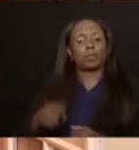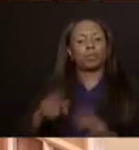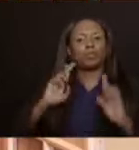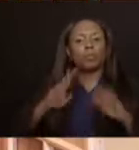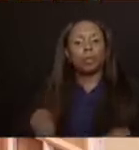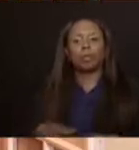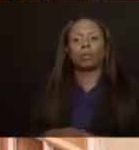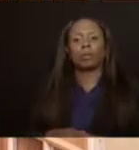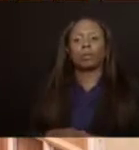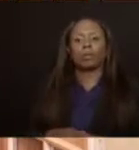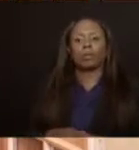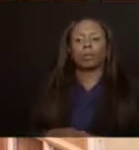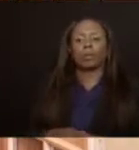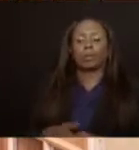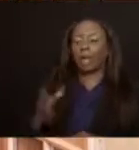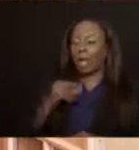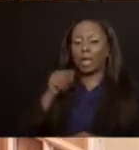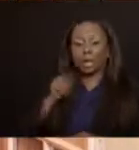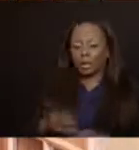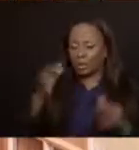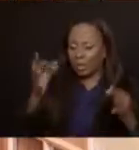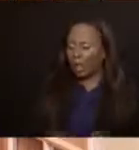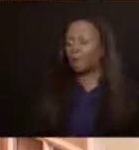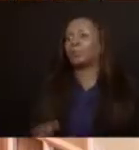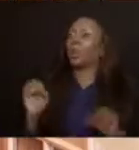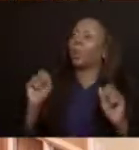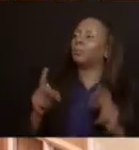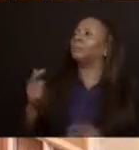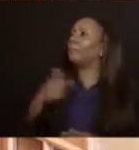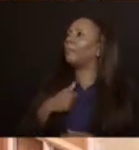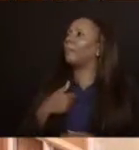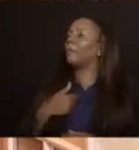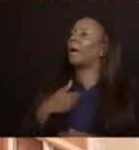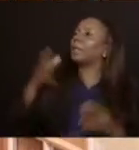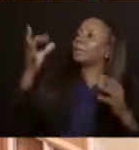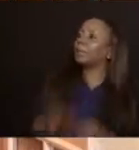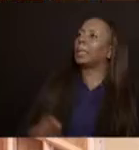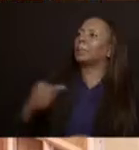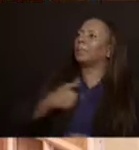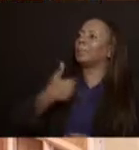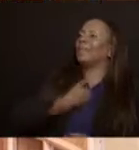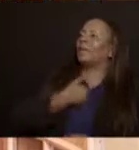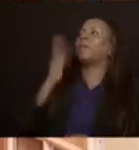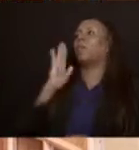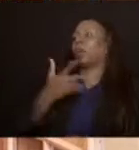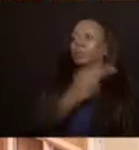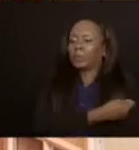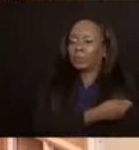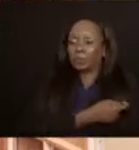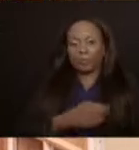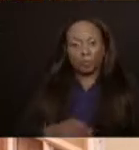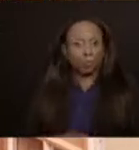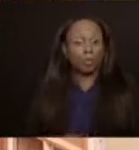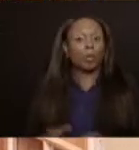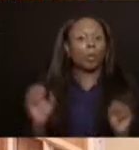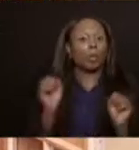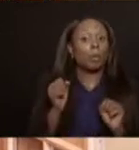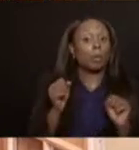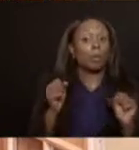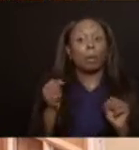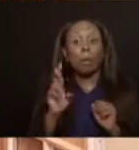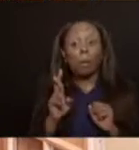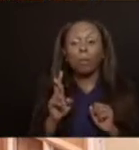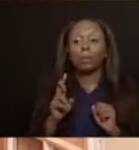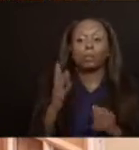gone and taken with your feet and your arms. You have walked there in many instances. Or the shut-ins that we had before, we came to